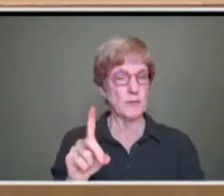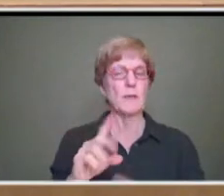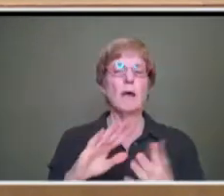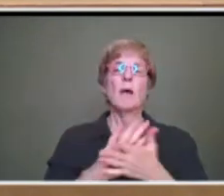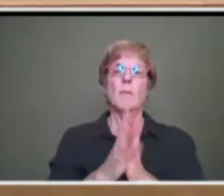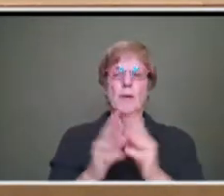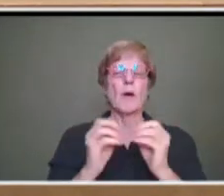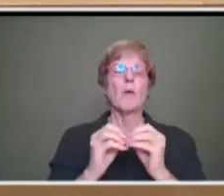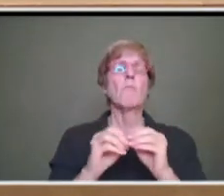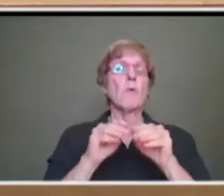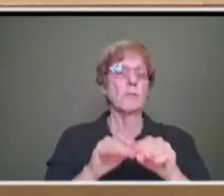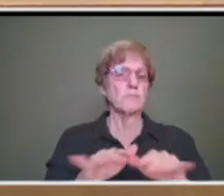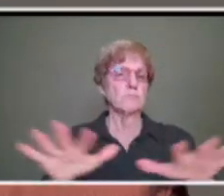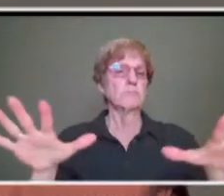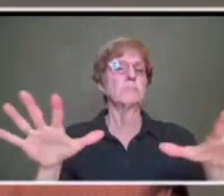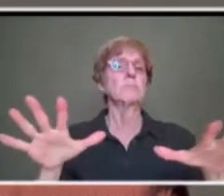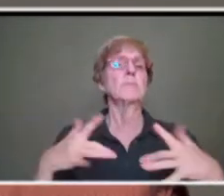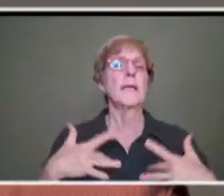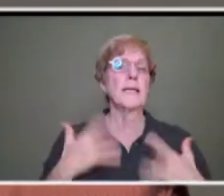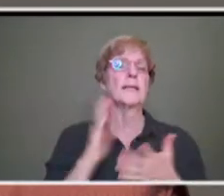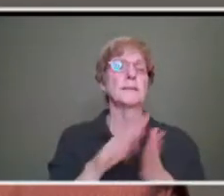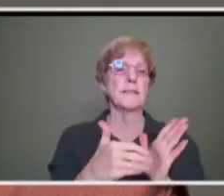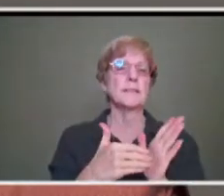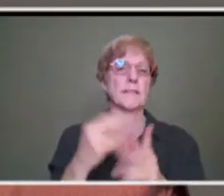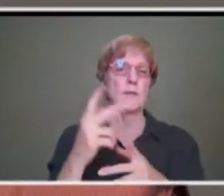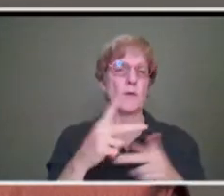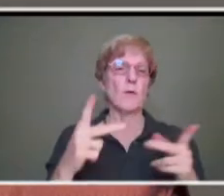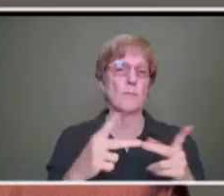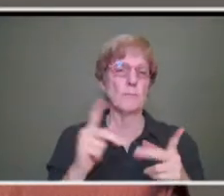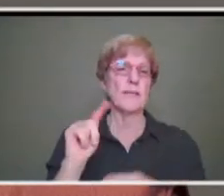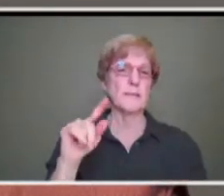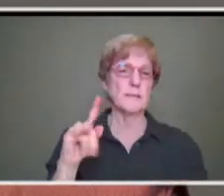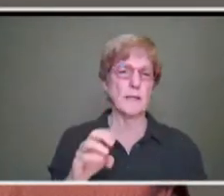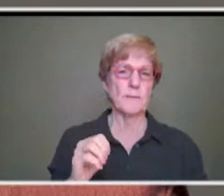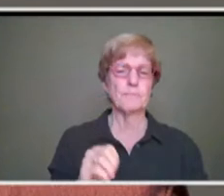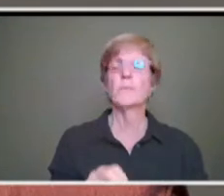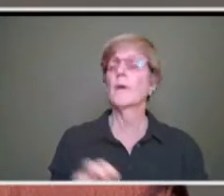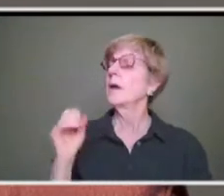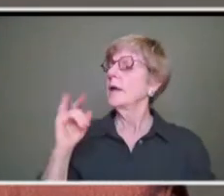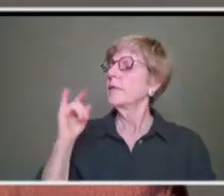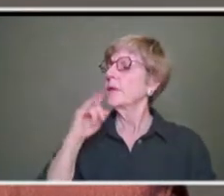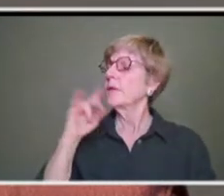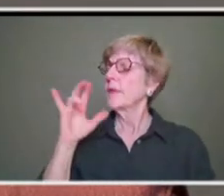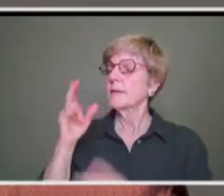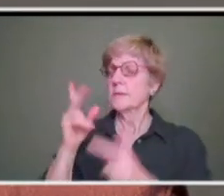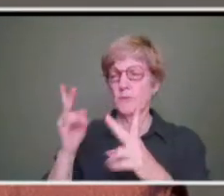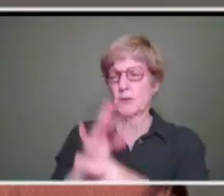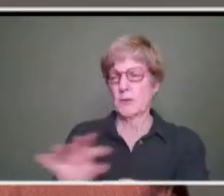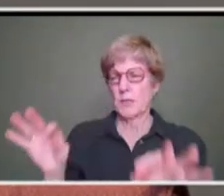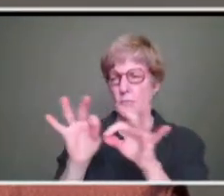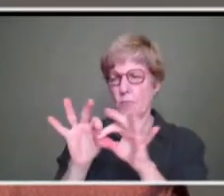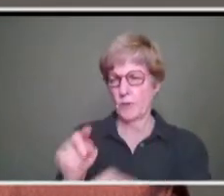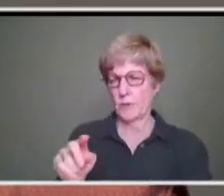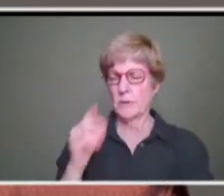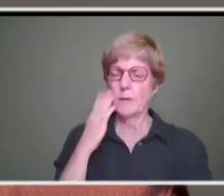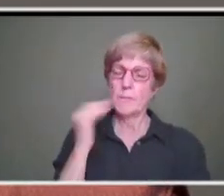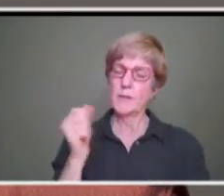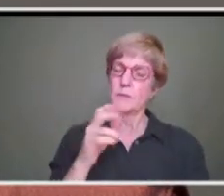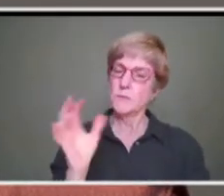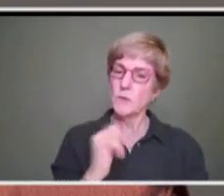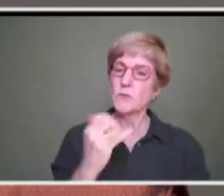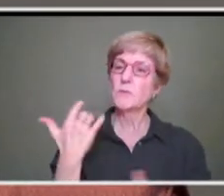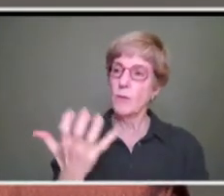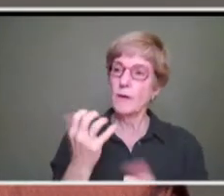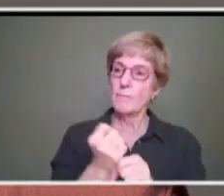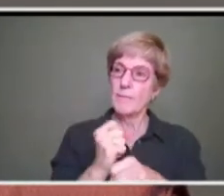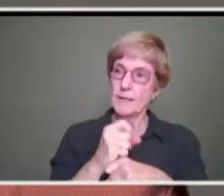in the activity center Place types okay we continue down this path I think it's particularly important because those are the things that we want to make